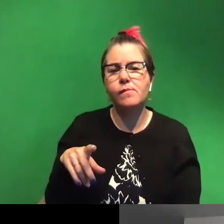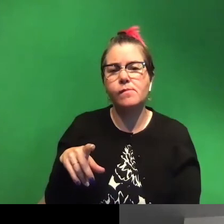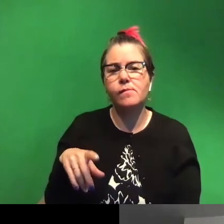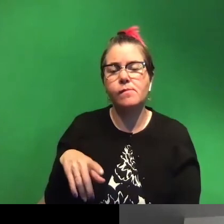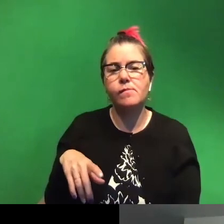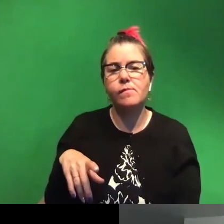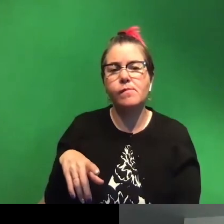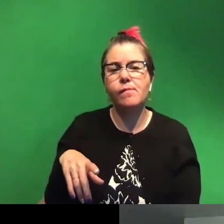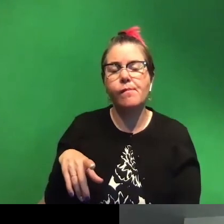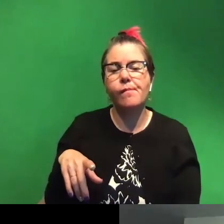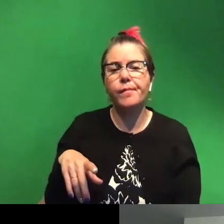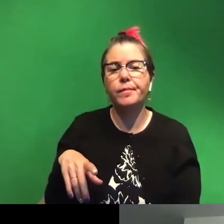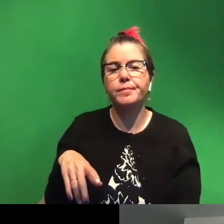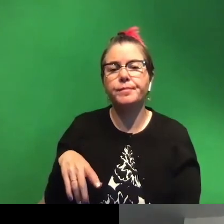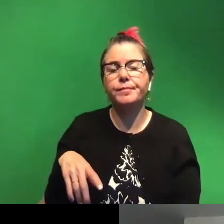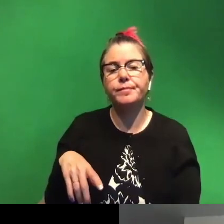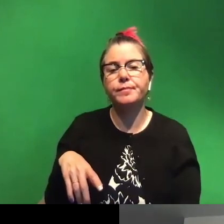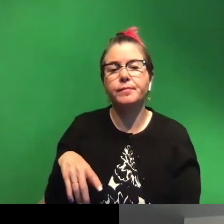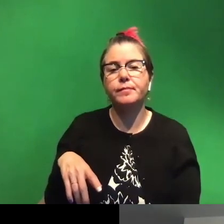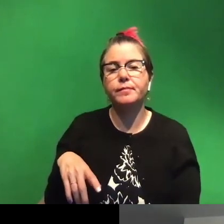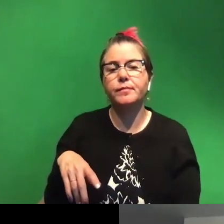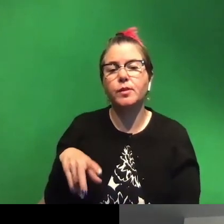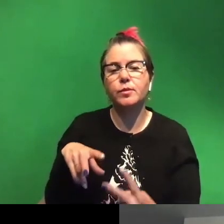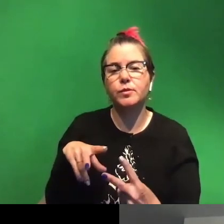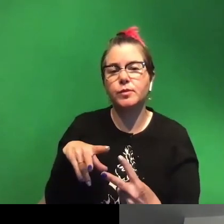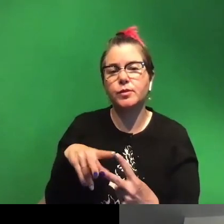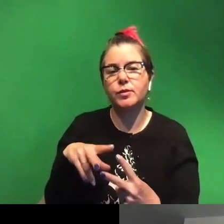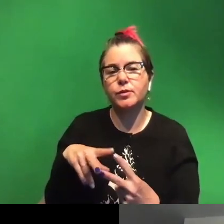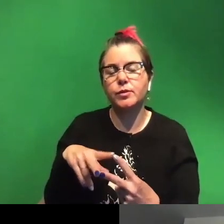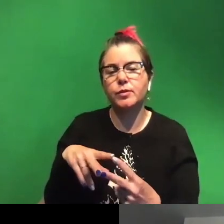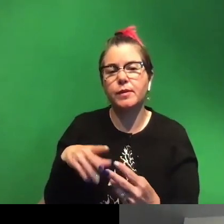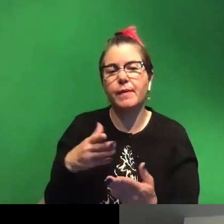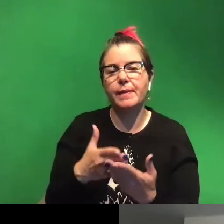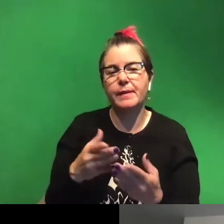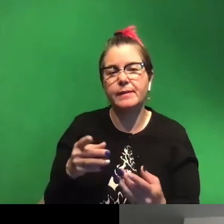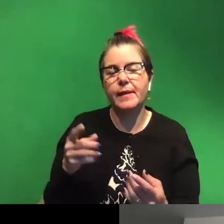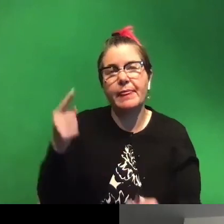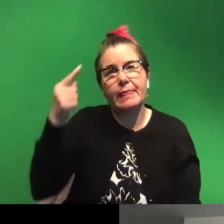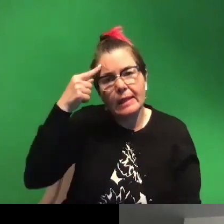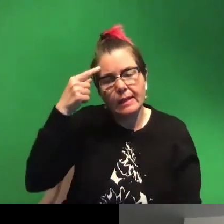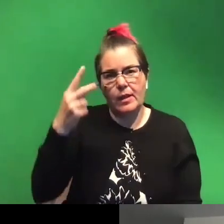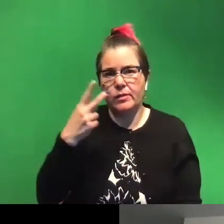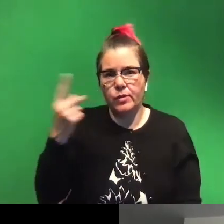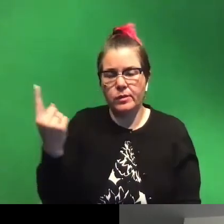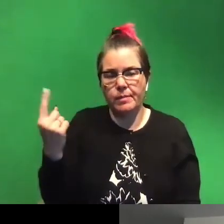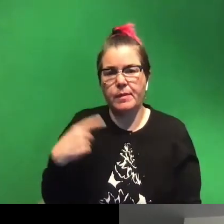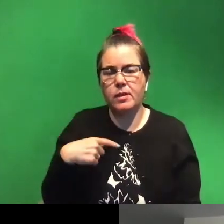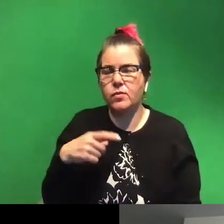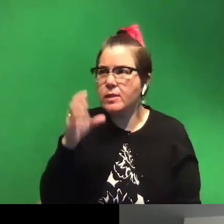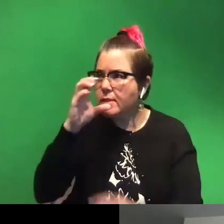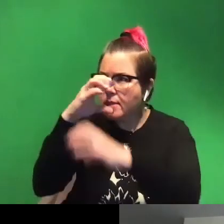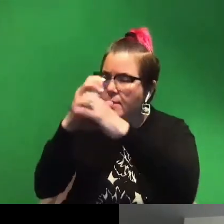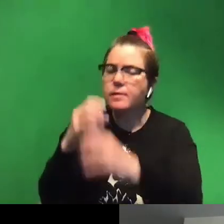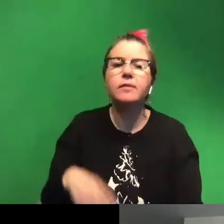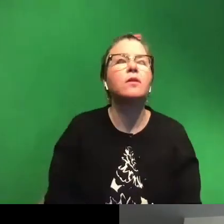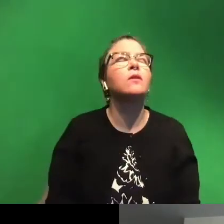these two engines think they saw something. Right. So like maybe so